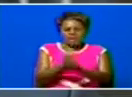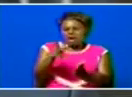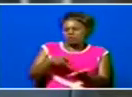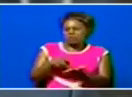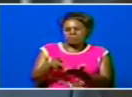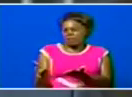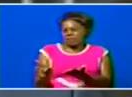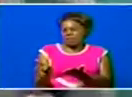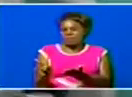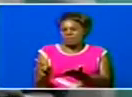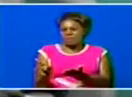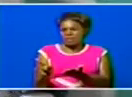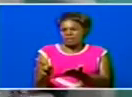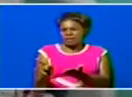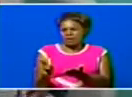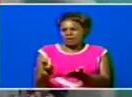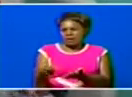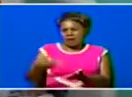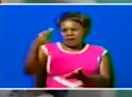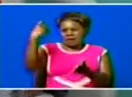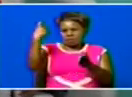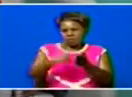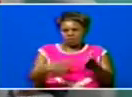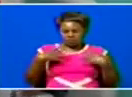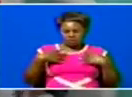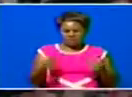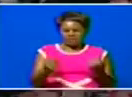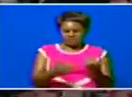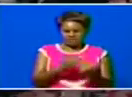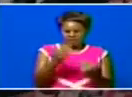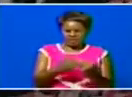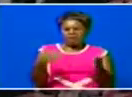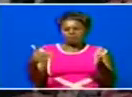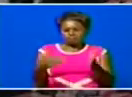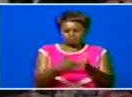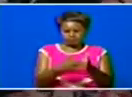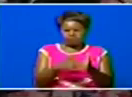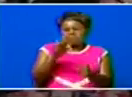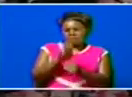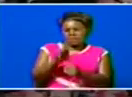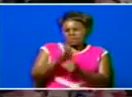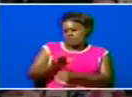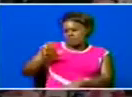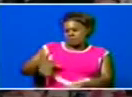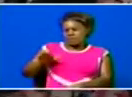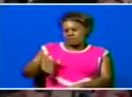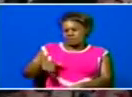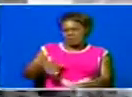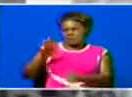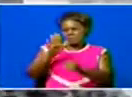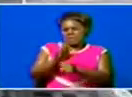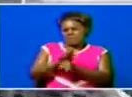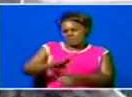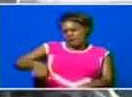our clients. The high cost of healthcare has always been a prohibitive factor for many mothers.